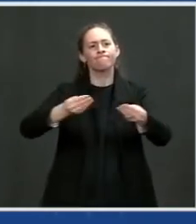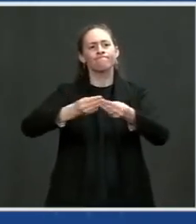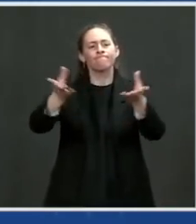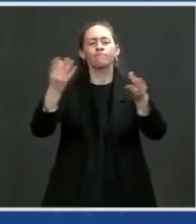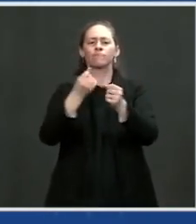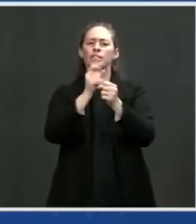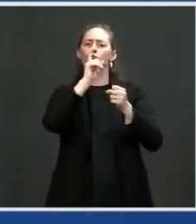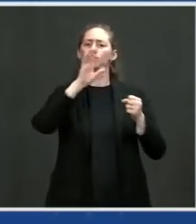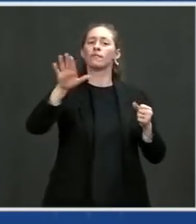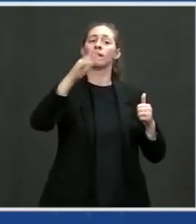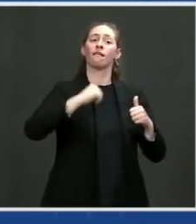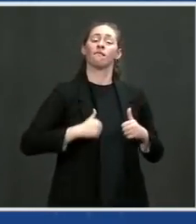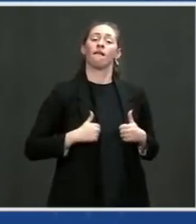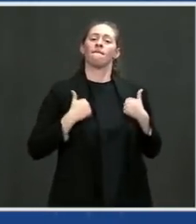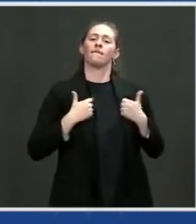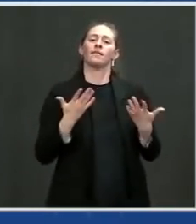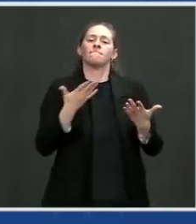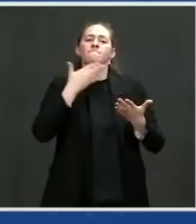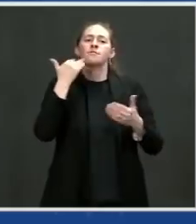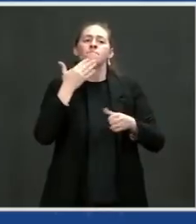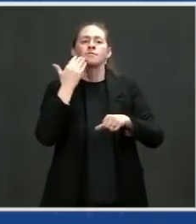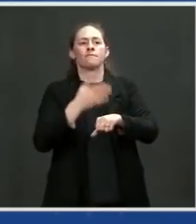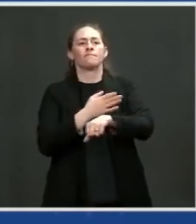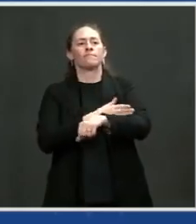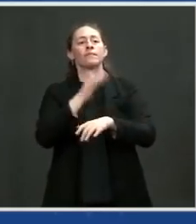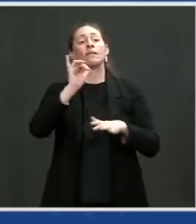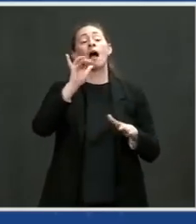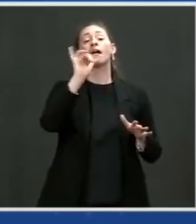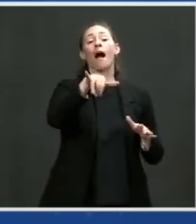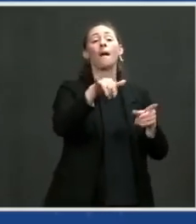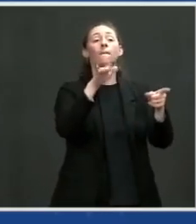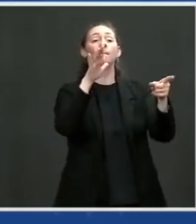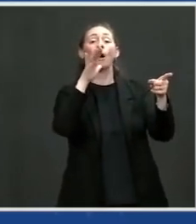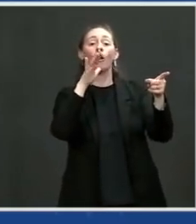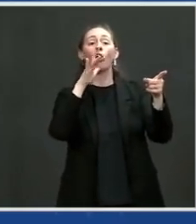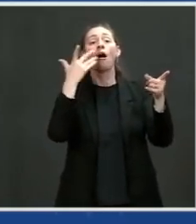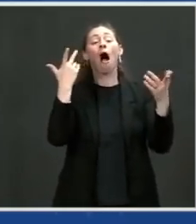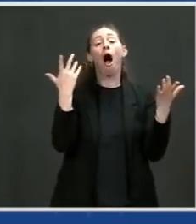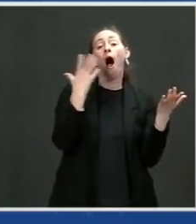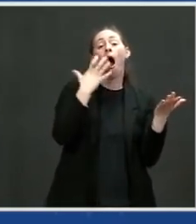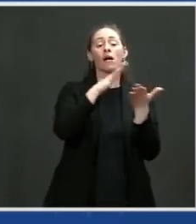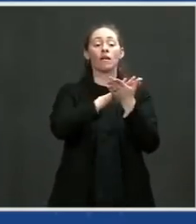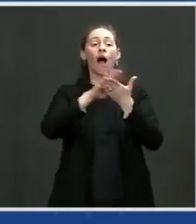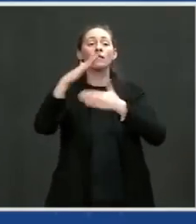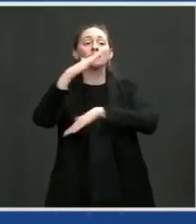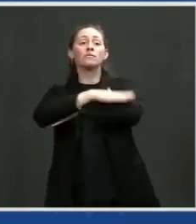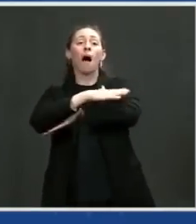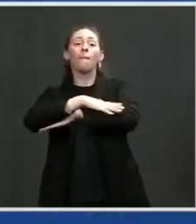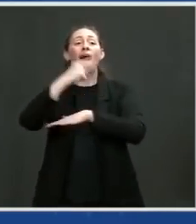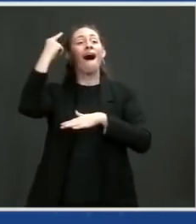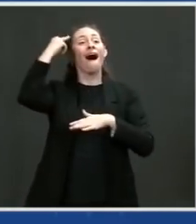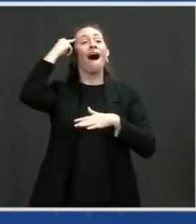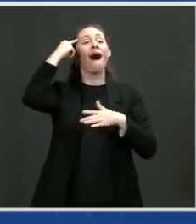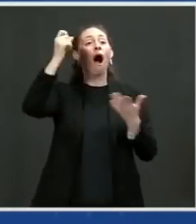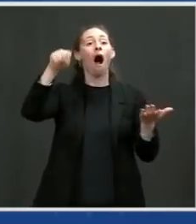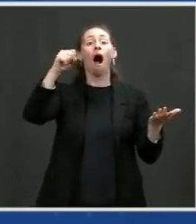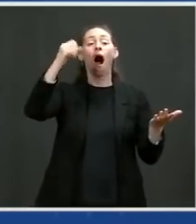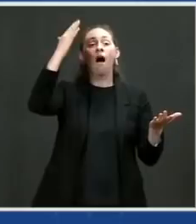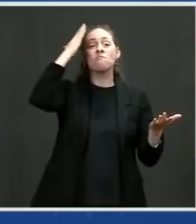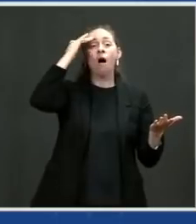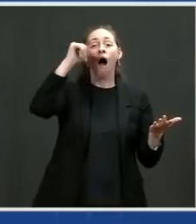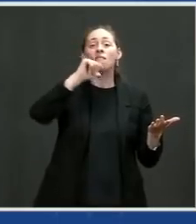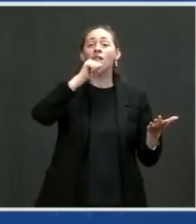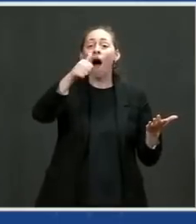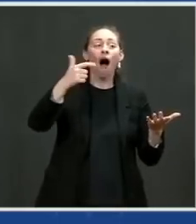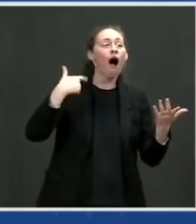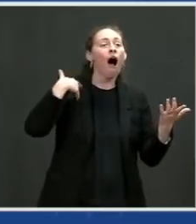did not sit around on the kitchen table and say, you know, I got a great idea. Way I'm going to make sure my son gets